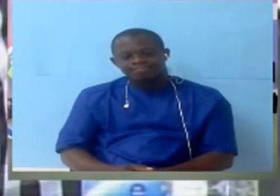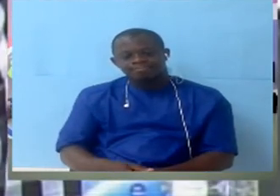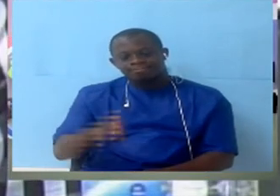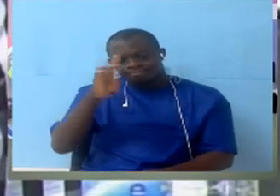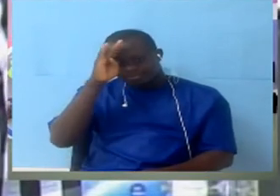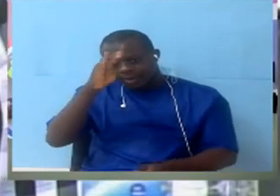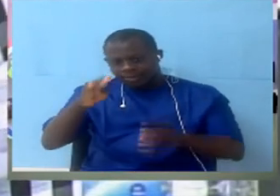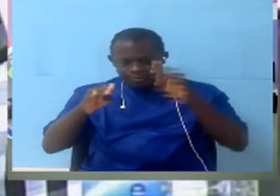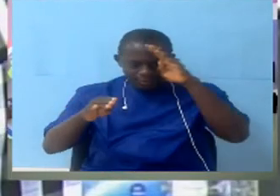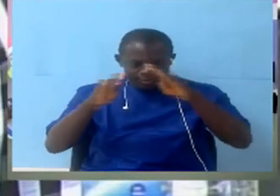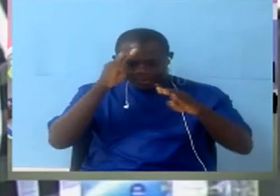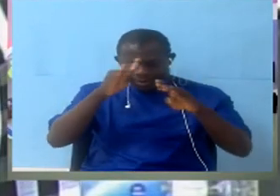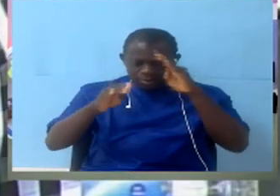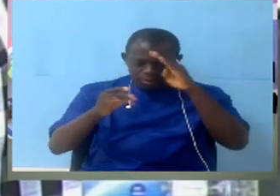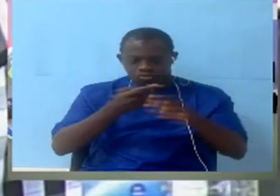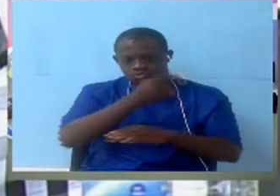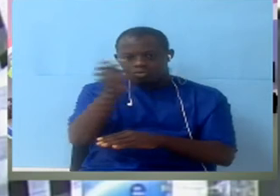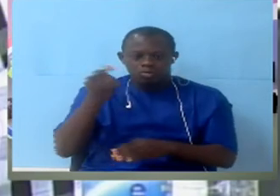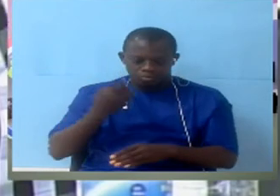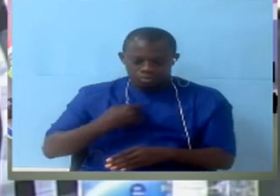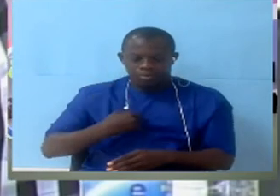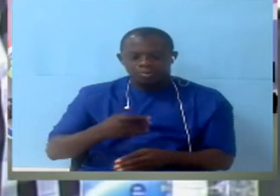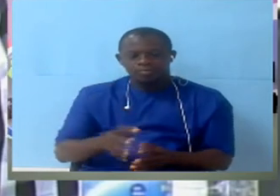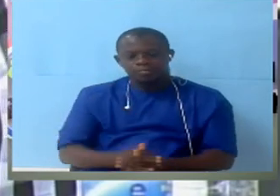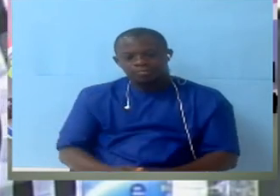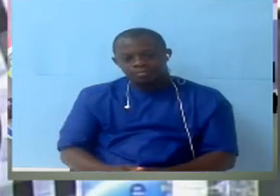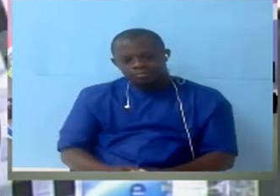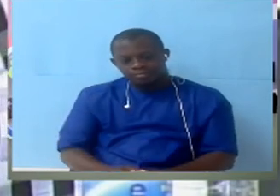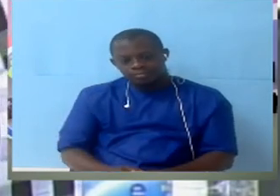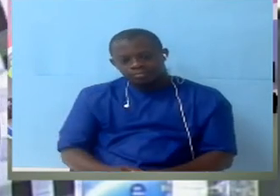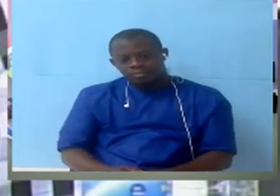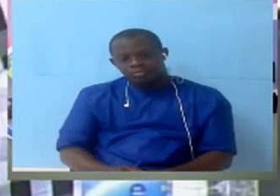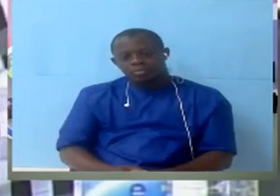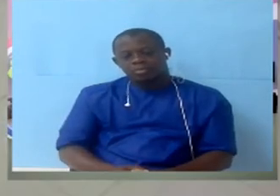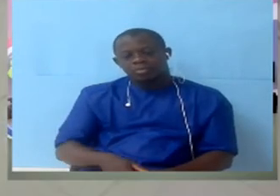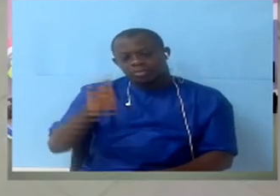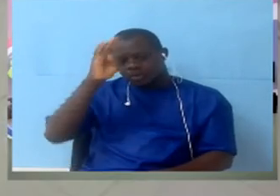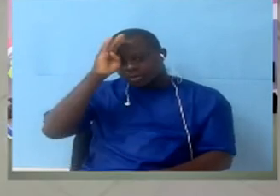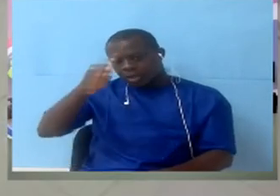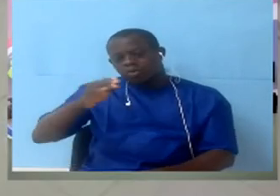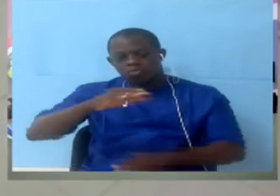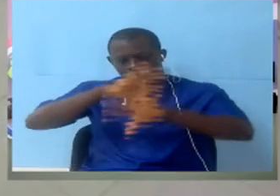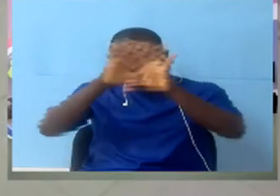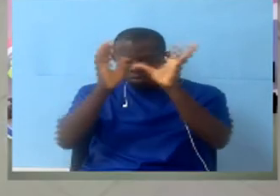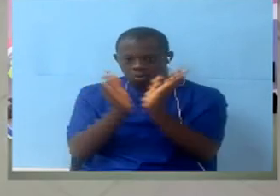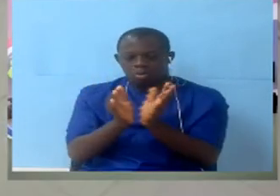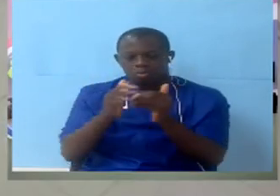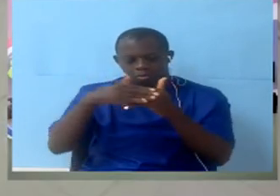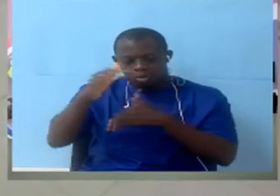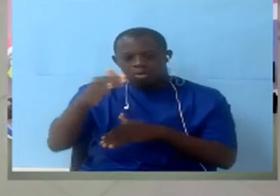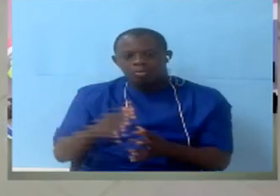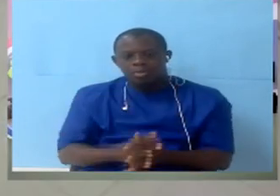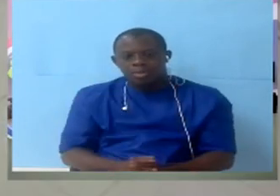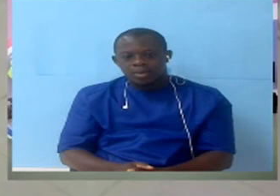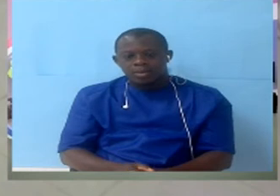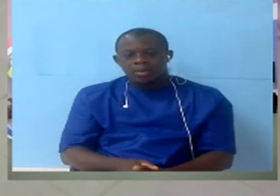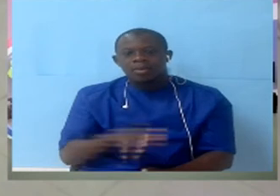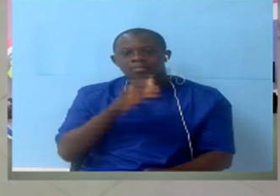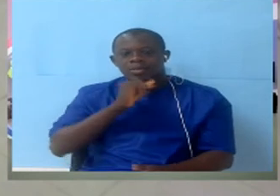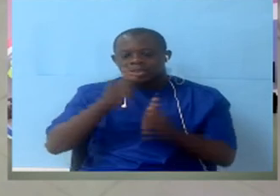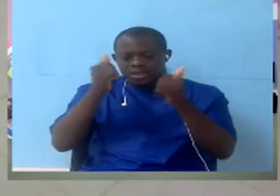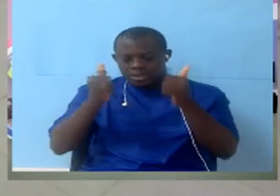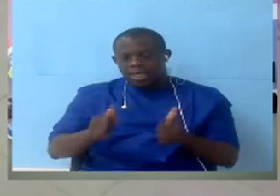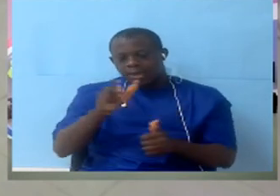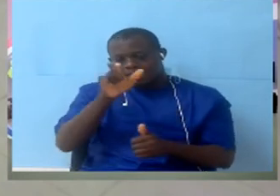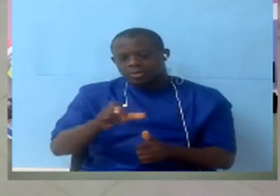Jayla. My thanks to you and I hail all of you. Ala barka bak. Thank you very much. Mr. Chair, just before you